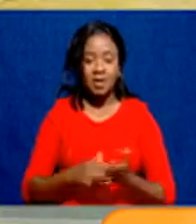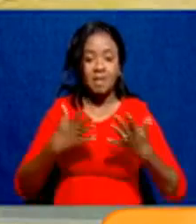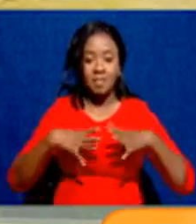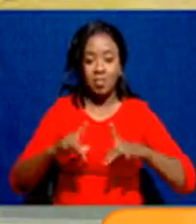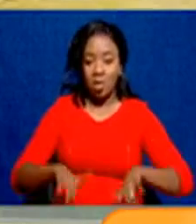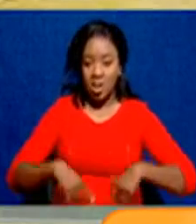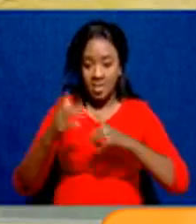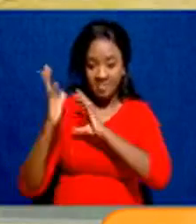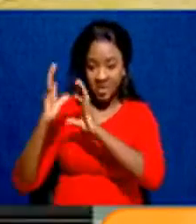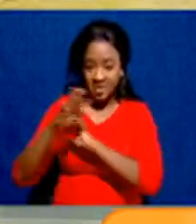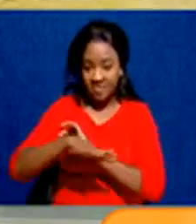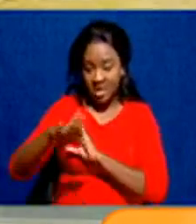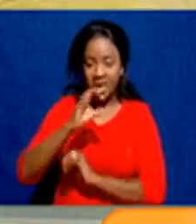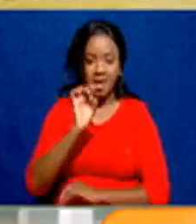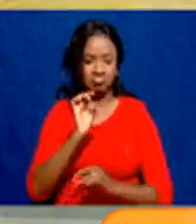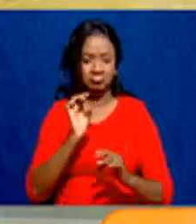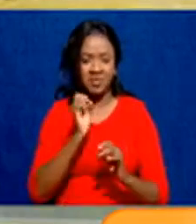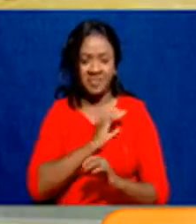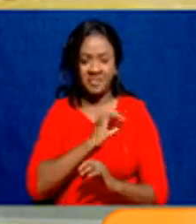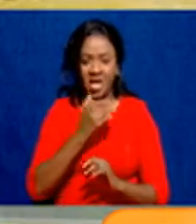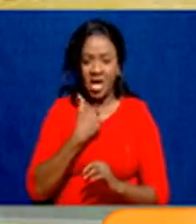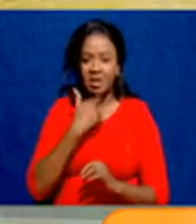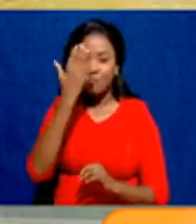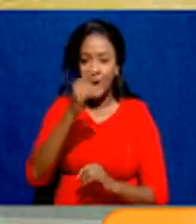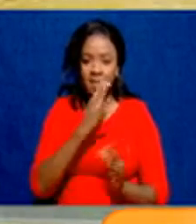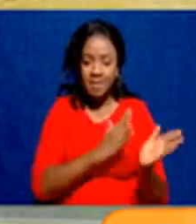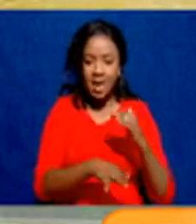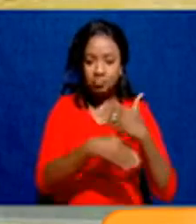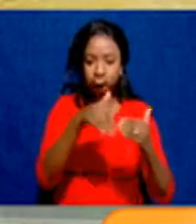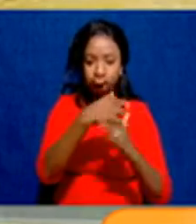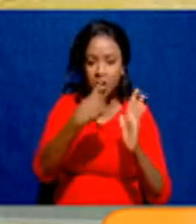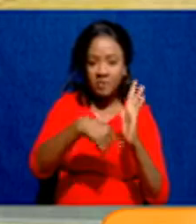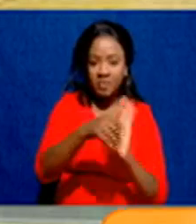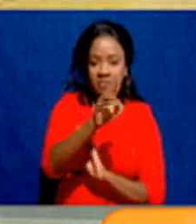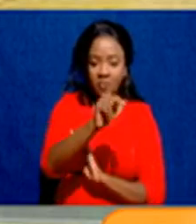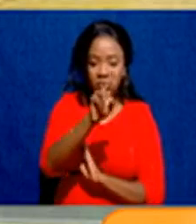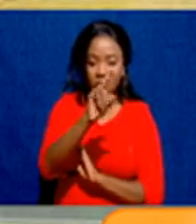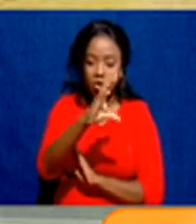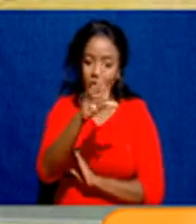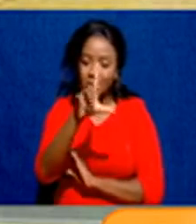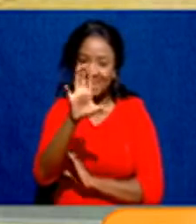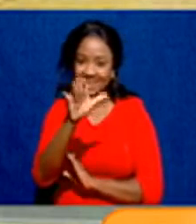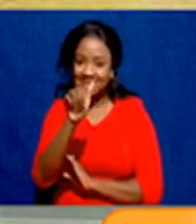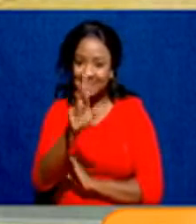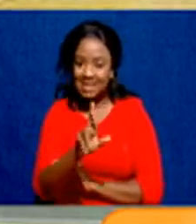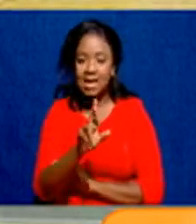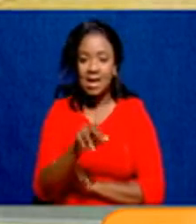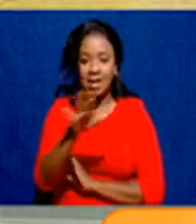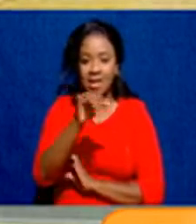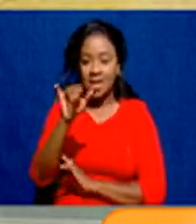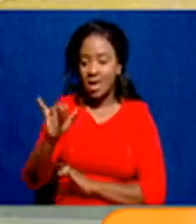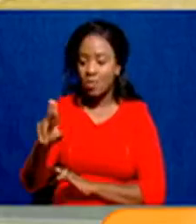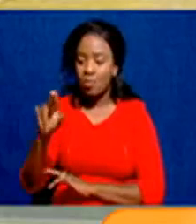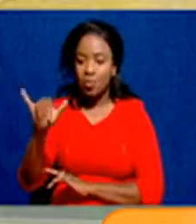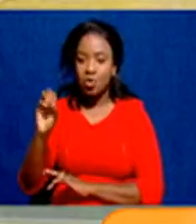Kilifi residents have raised concerns about the construction of Kenya's first nuclear power plant, with Uyombo